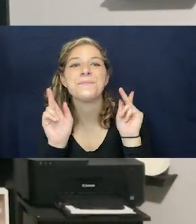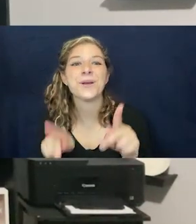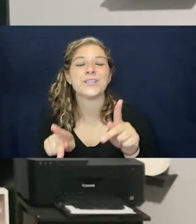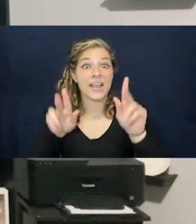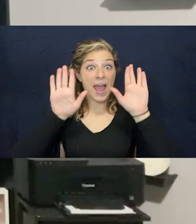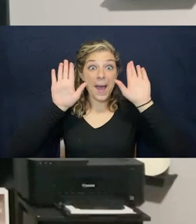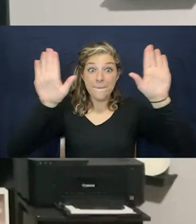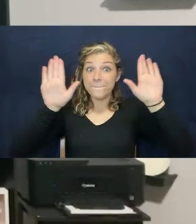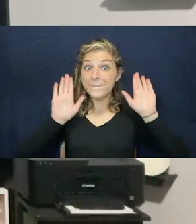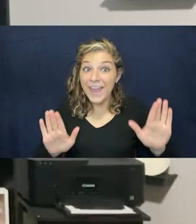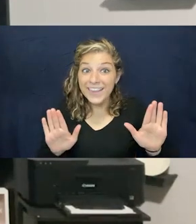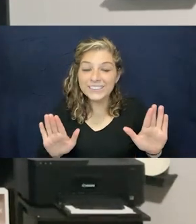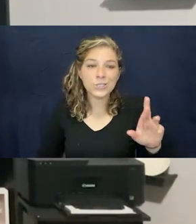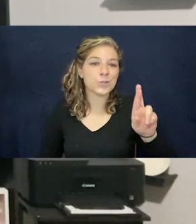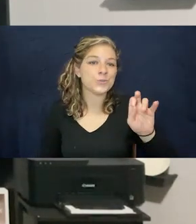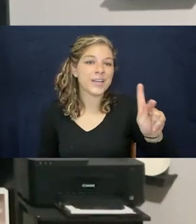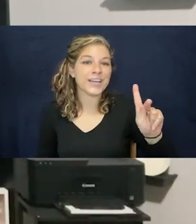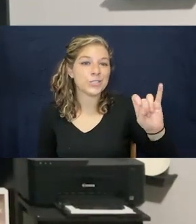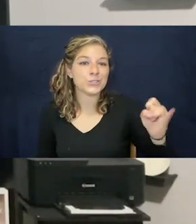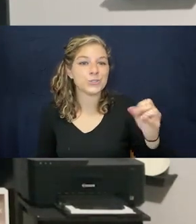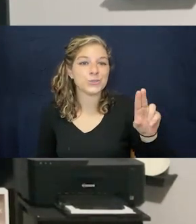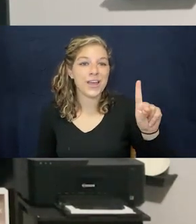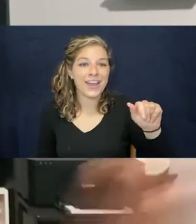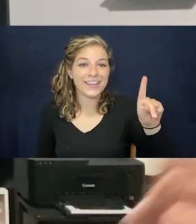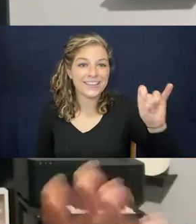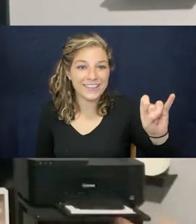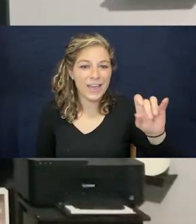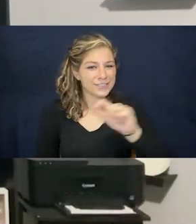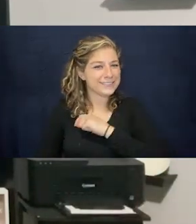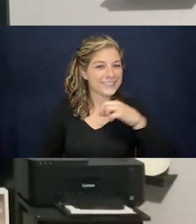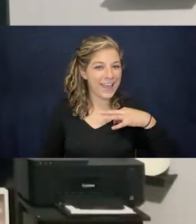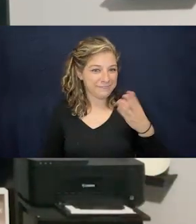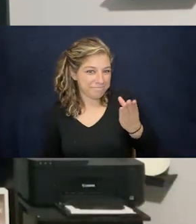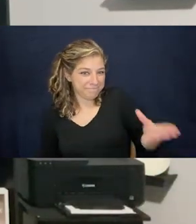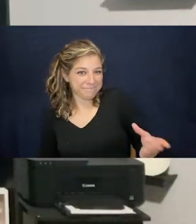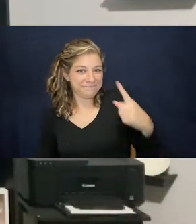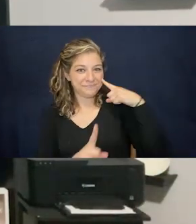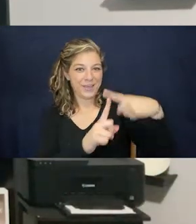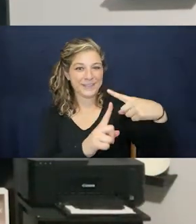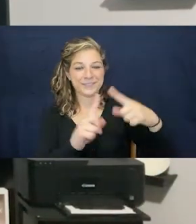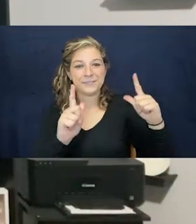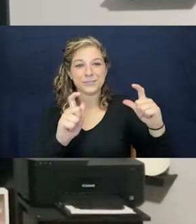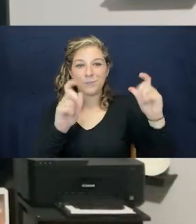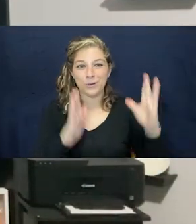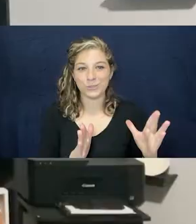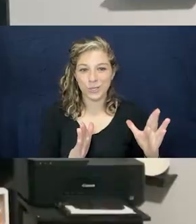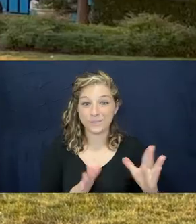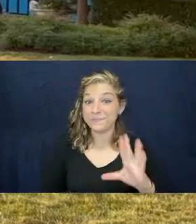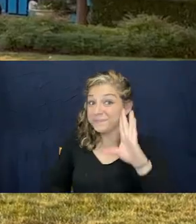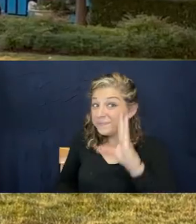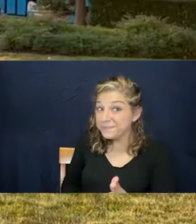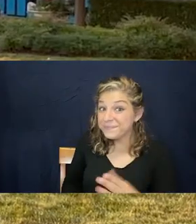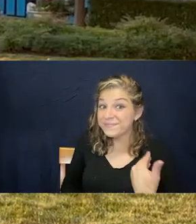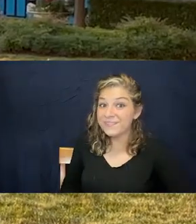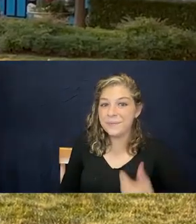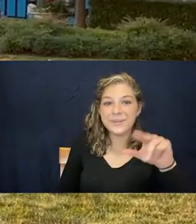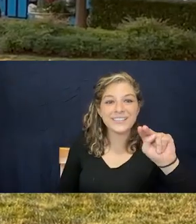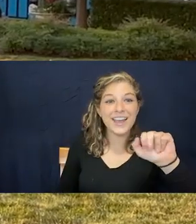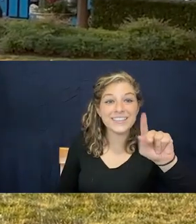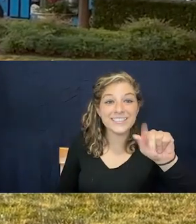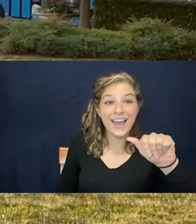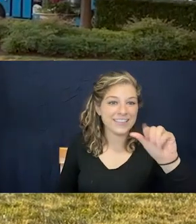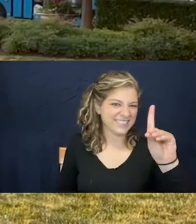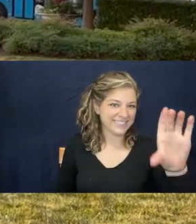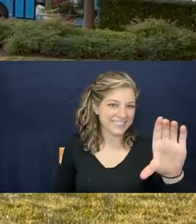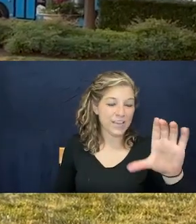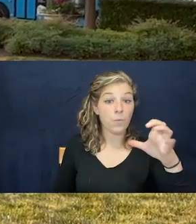the amazing Rick Giudotti, and all the staff over at Positive Exposure. Hi, this is Nadia